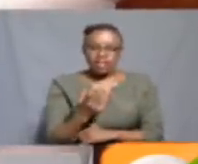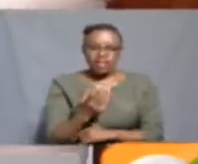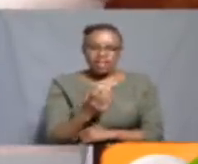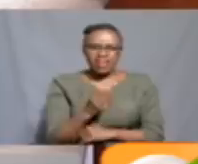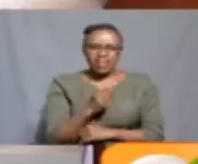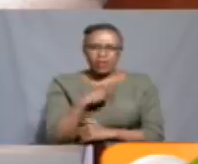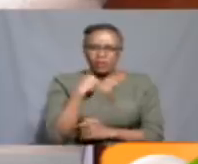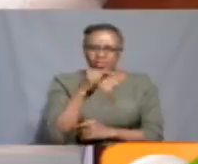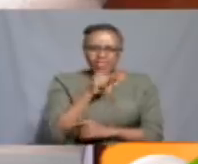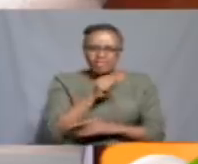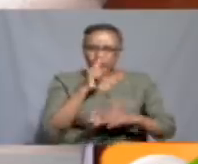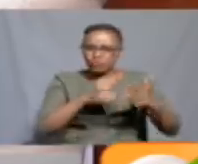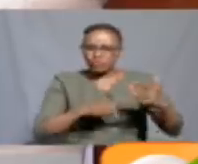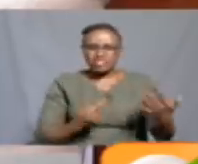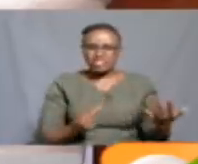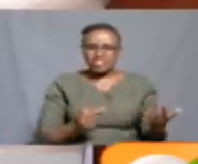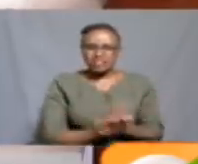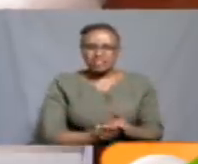can you do that?